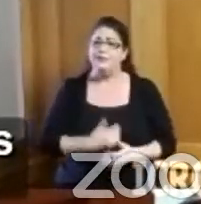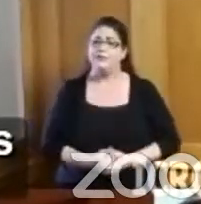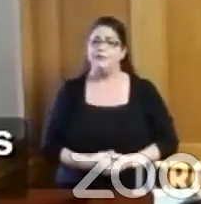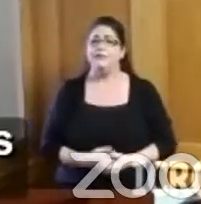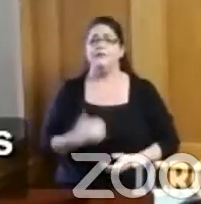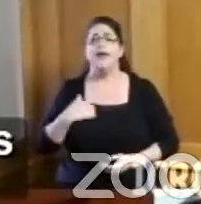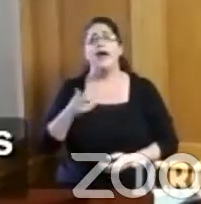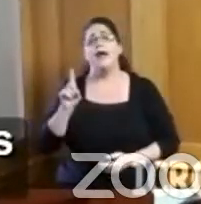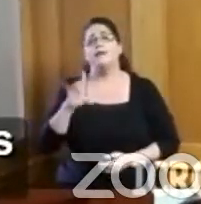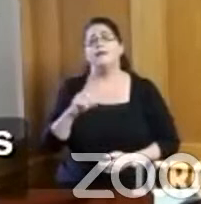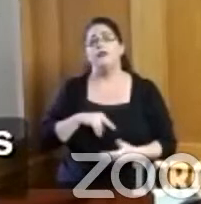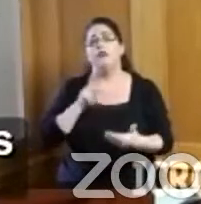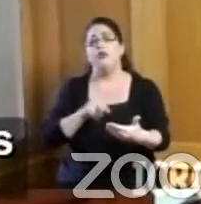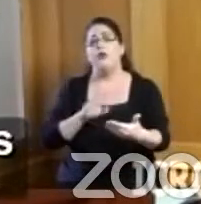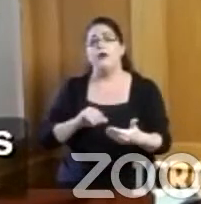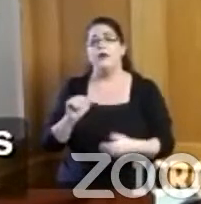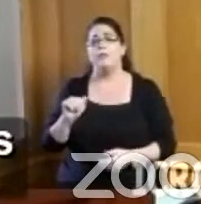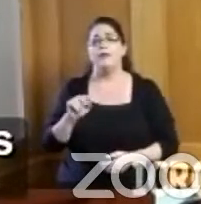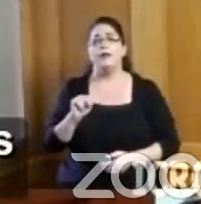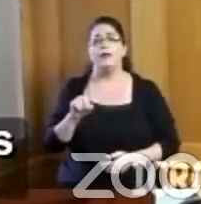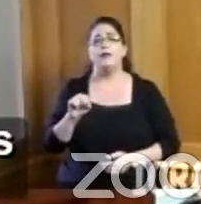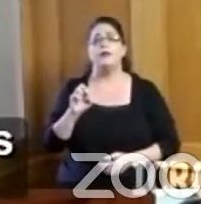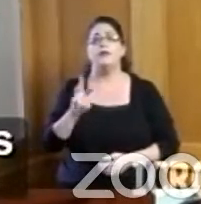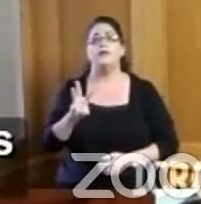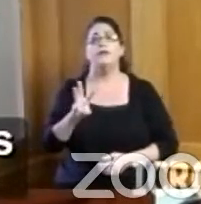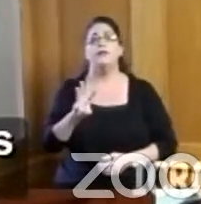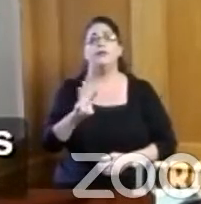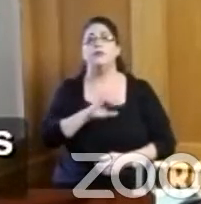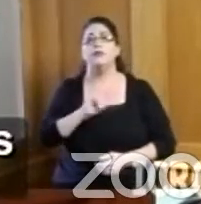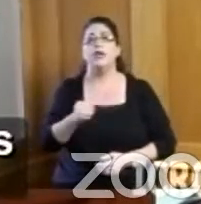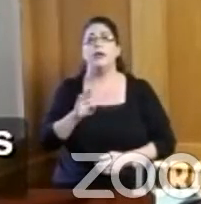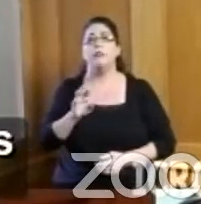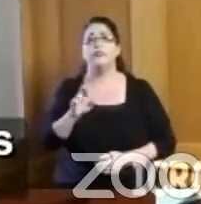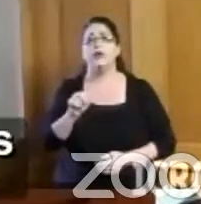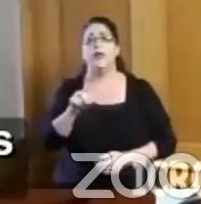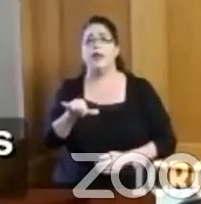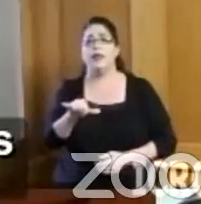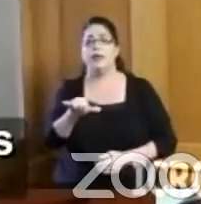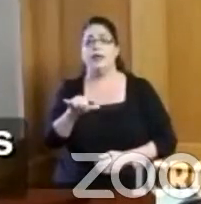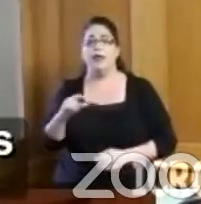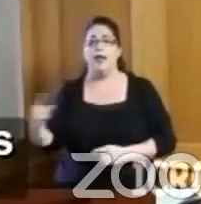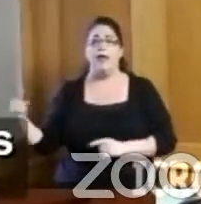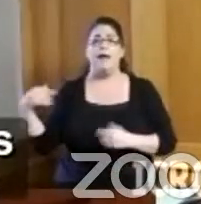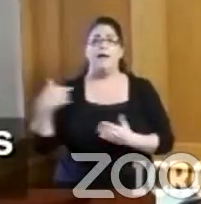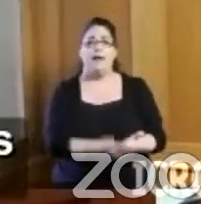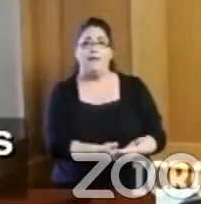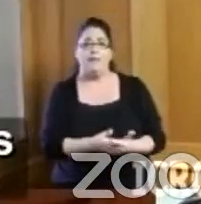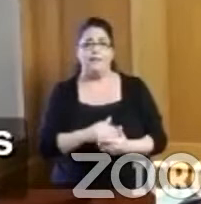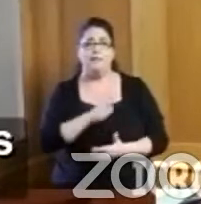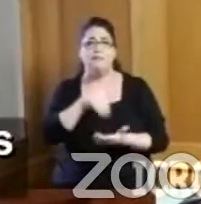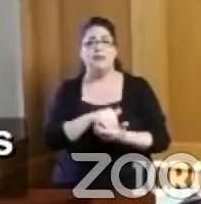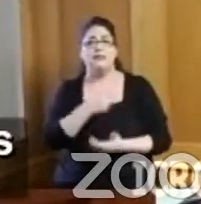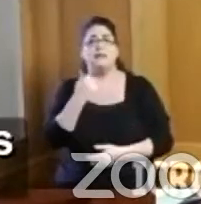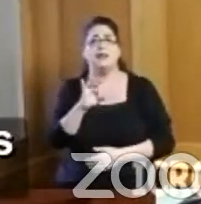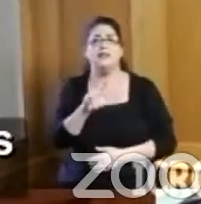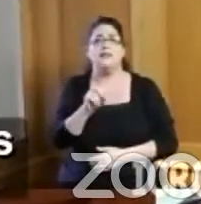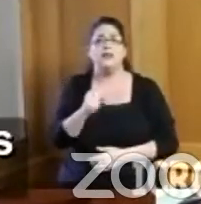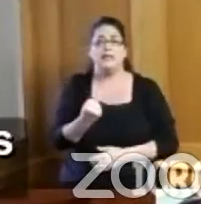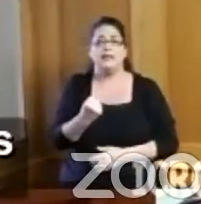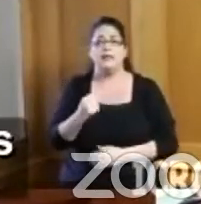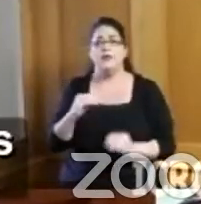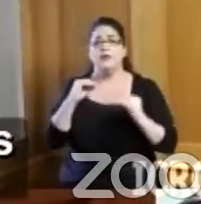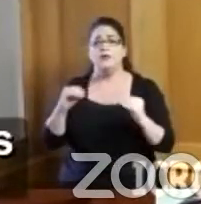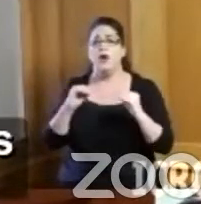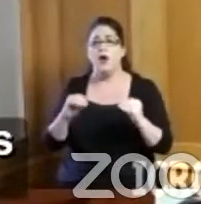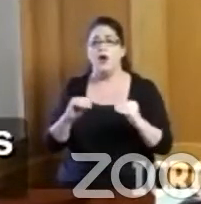up Andrew J. Brady. He came in the mid-30s here in the Cincinnati. He taught at